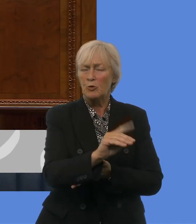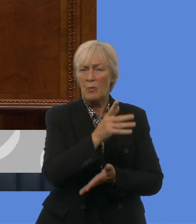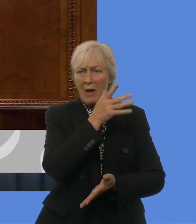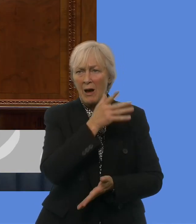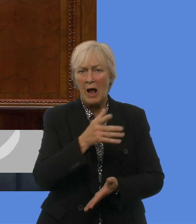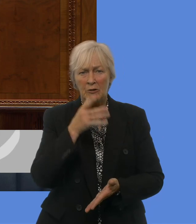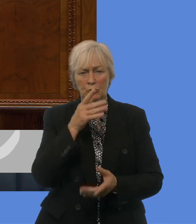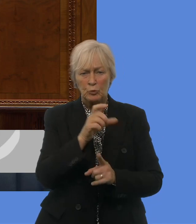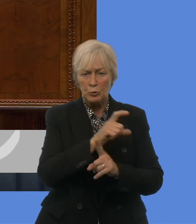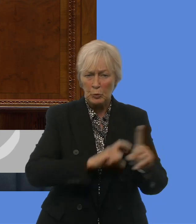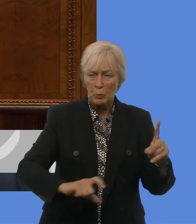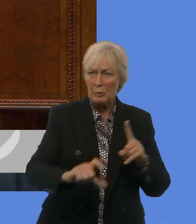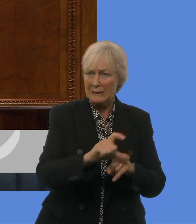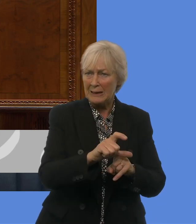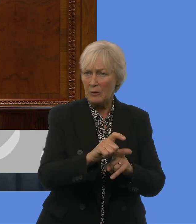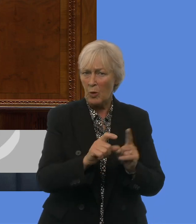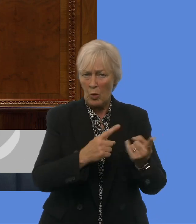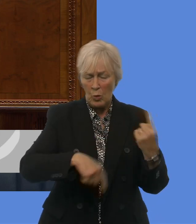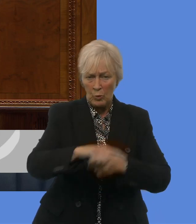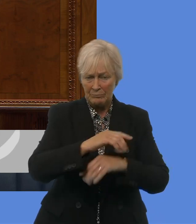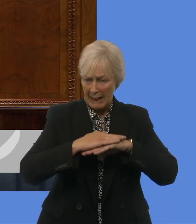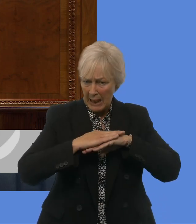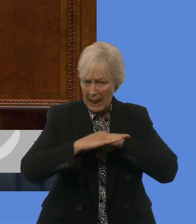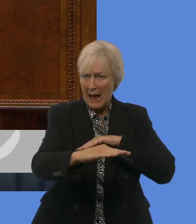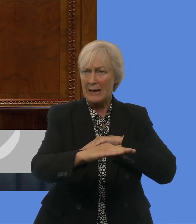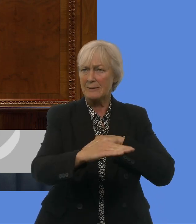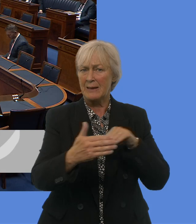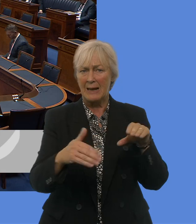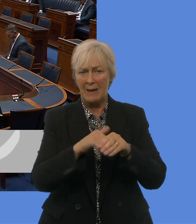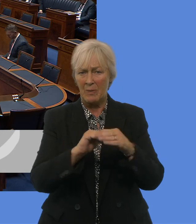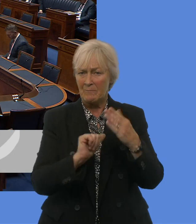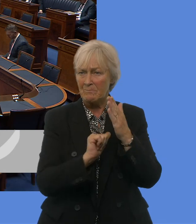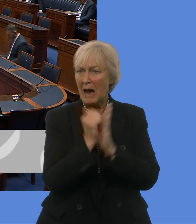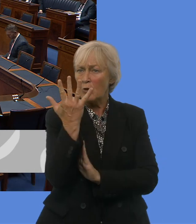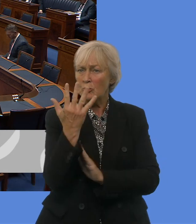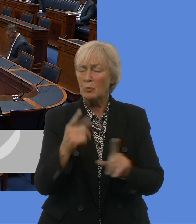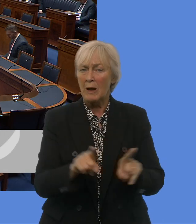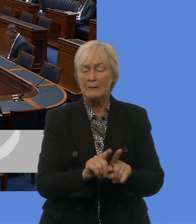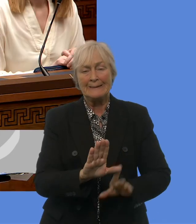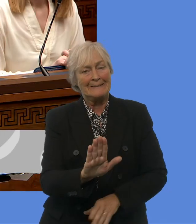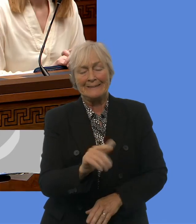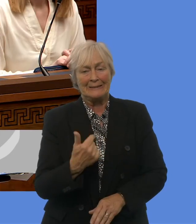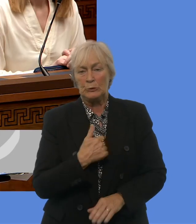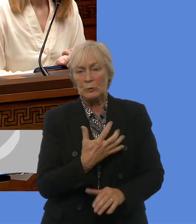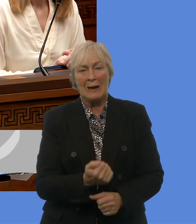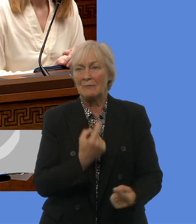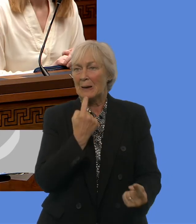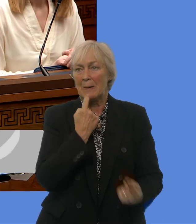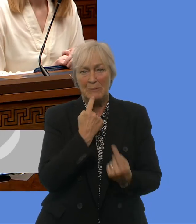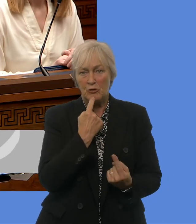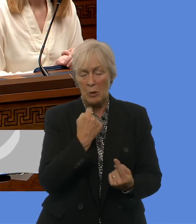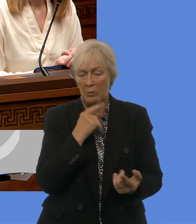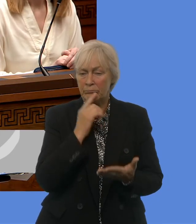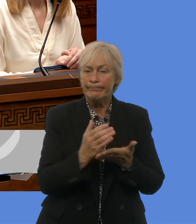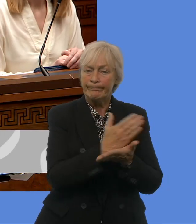agriculture community by those losing land along the A5? I woun't have that information to hand, but if I were able to gather it